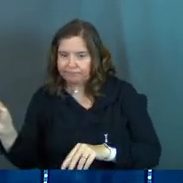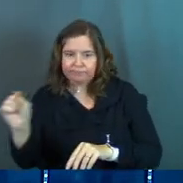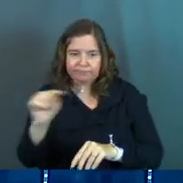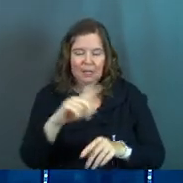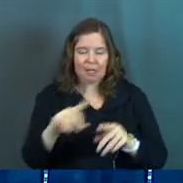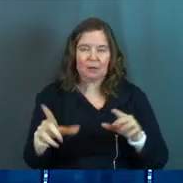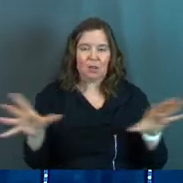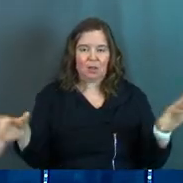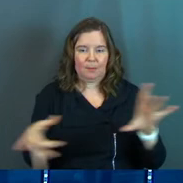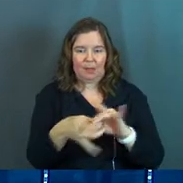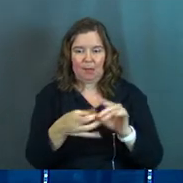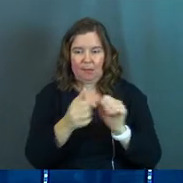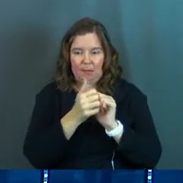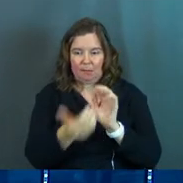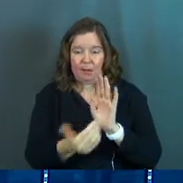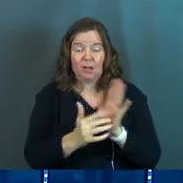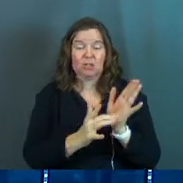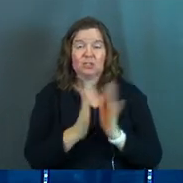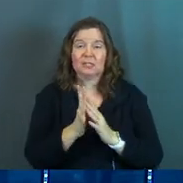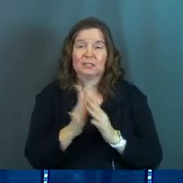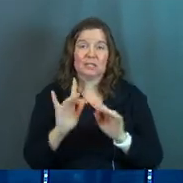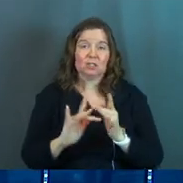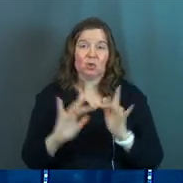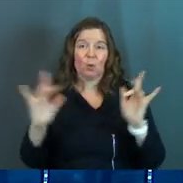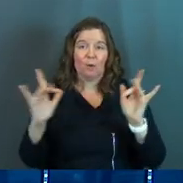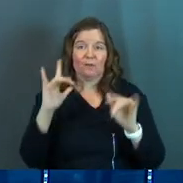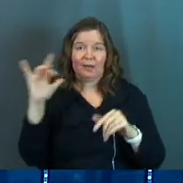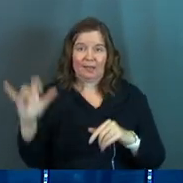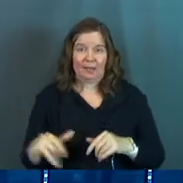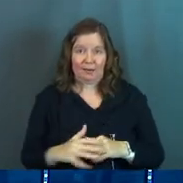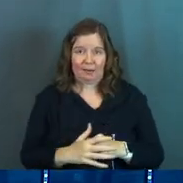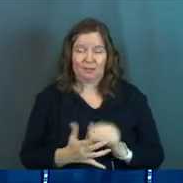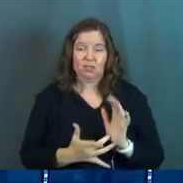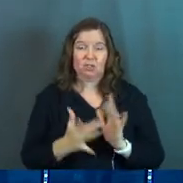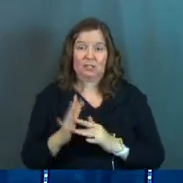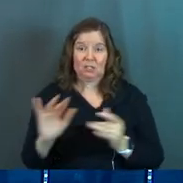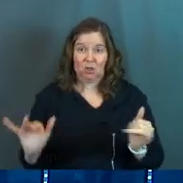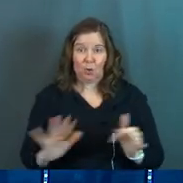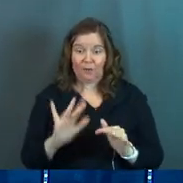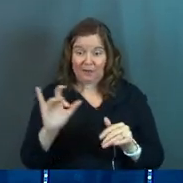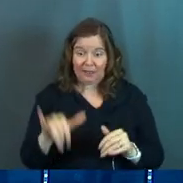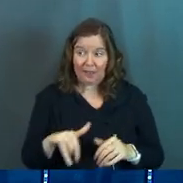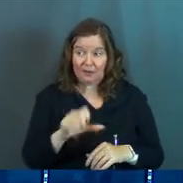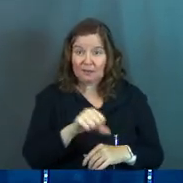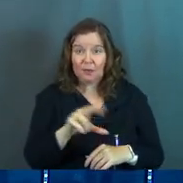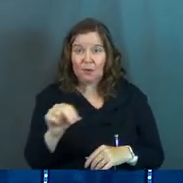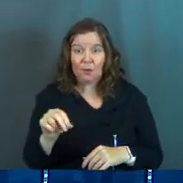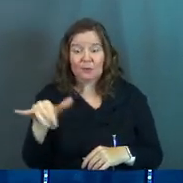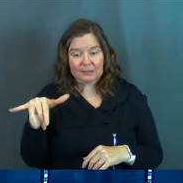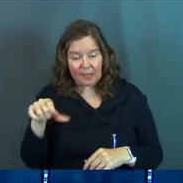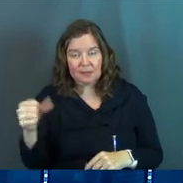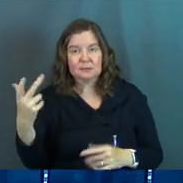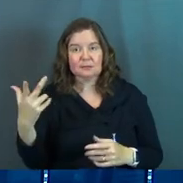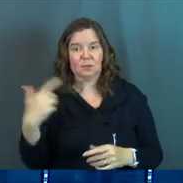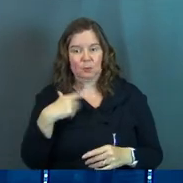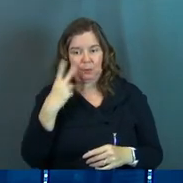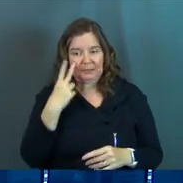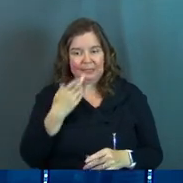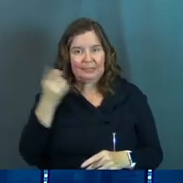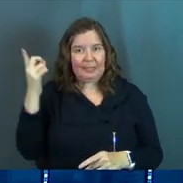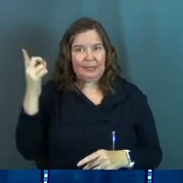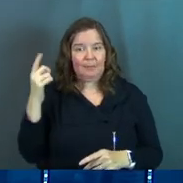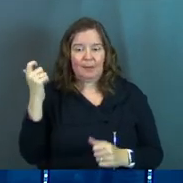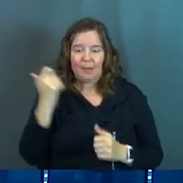they put it back together again, and Jesus is glorified in that. Is Jesus glorified in that? Yes, we see